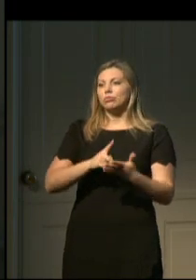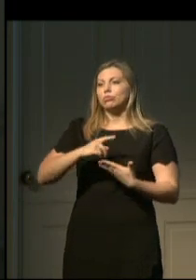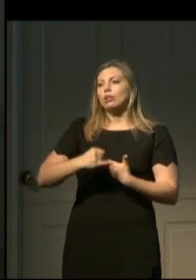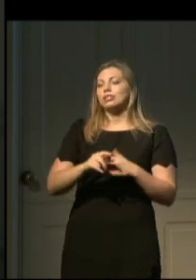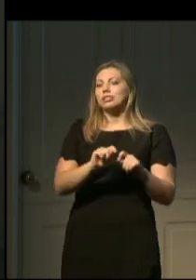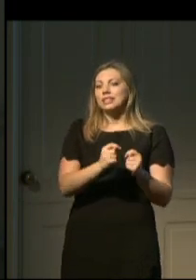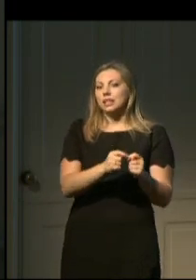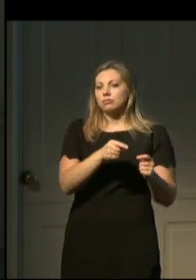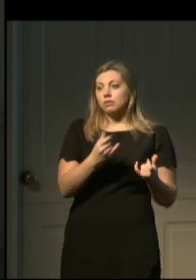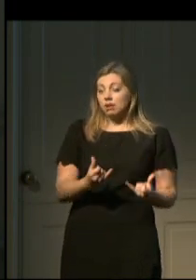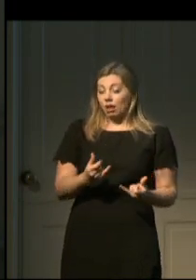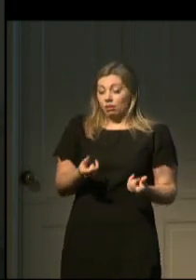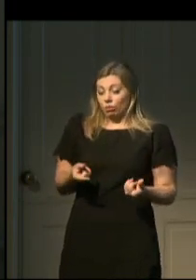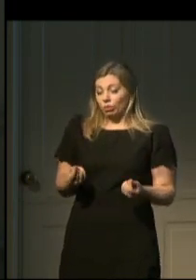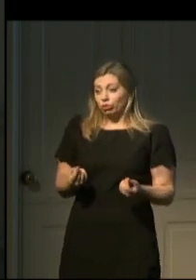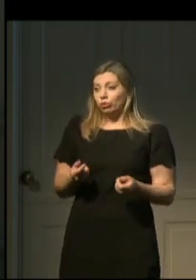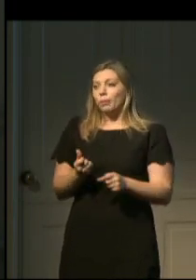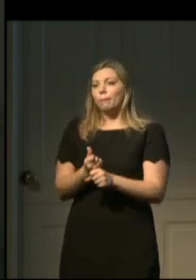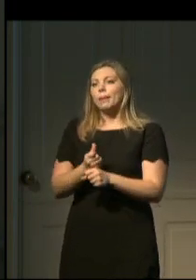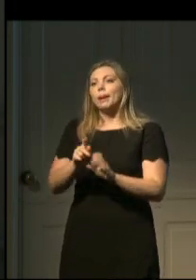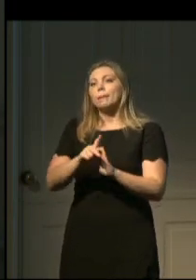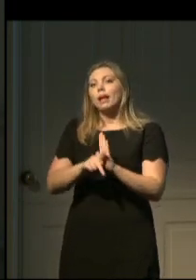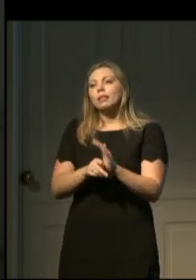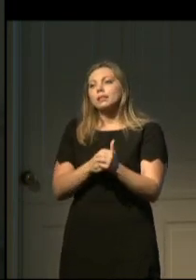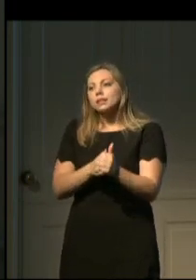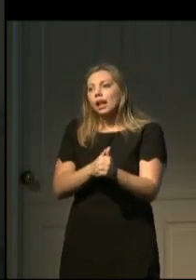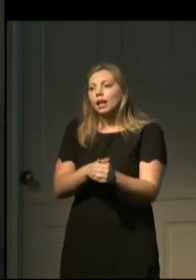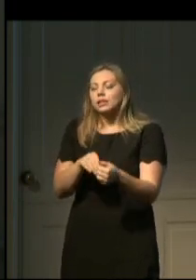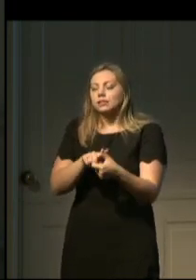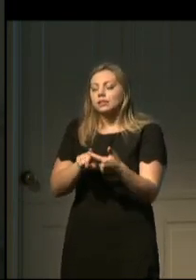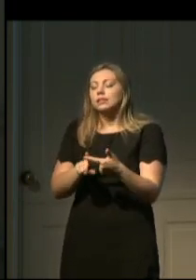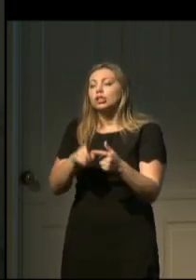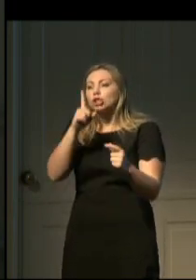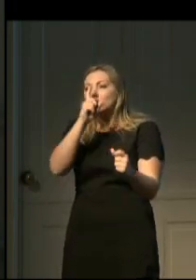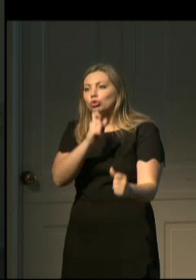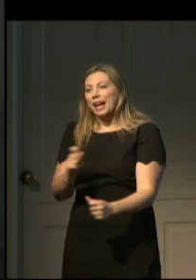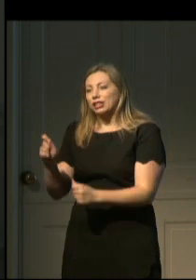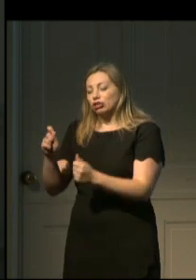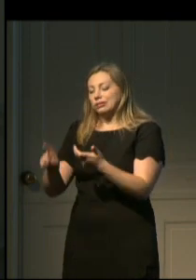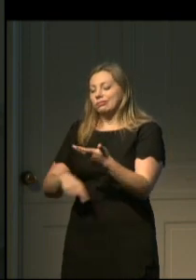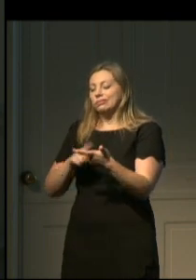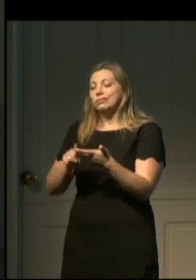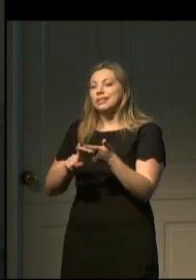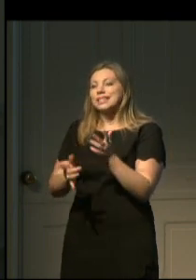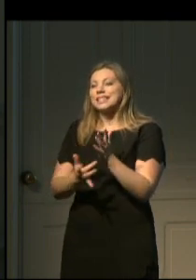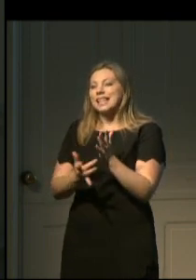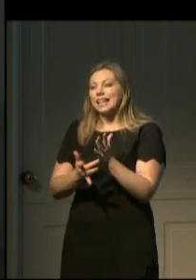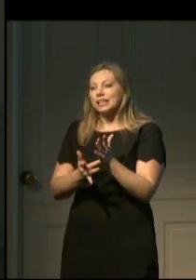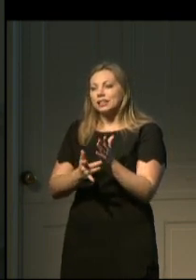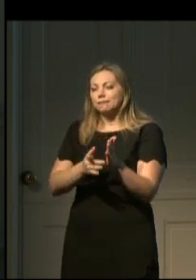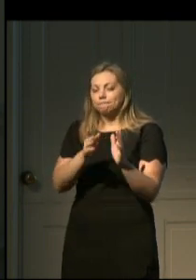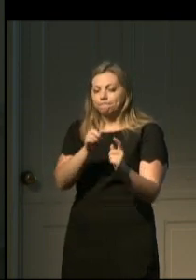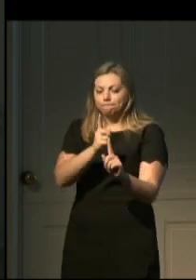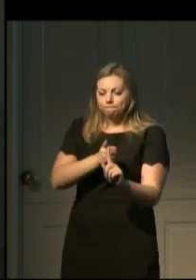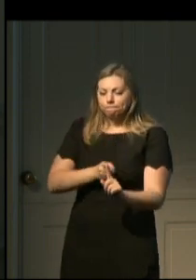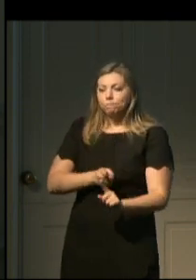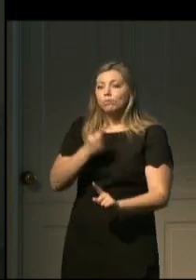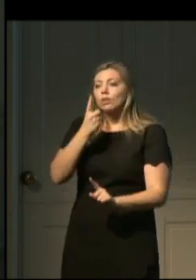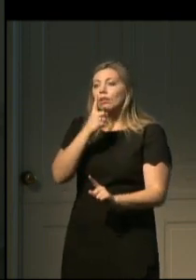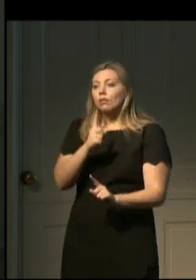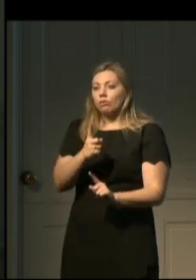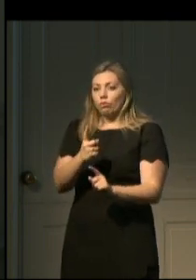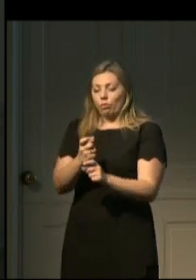in developing policy guidelines, strategy, and technical specifications to realize